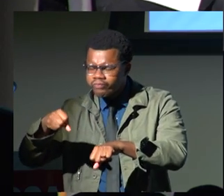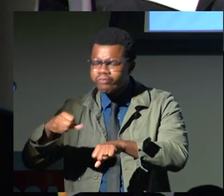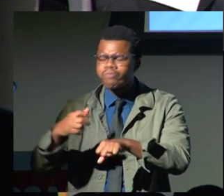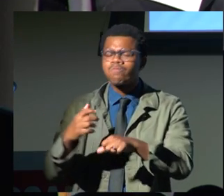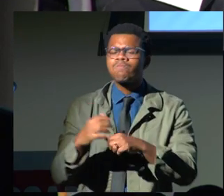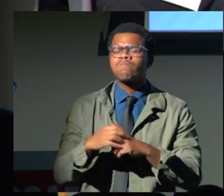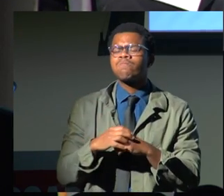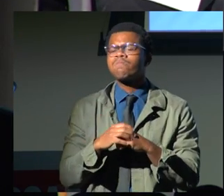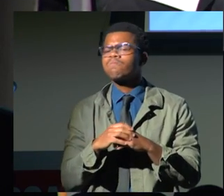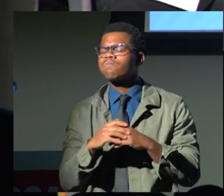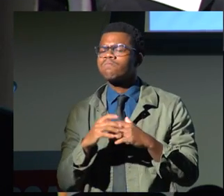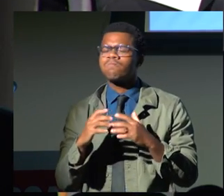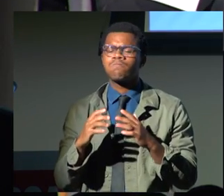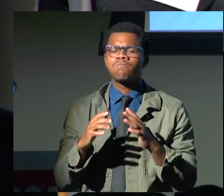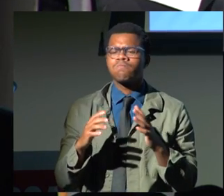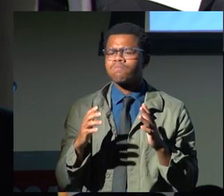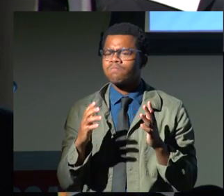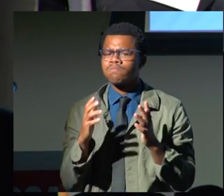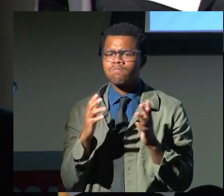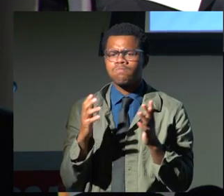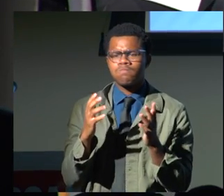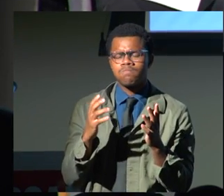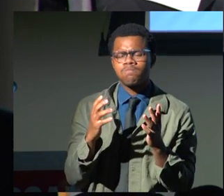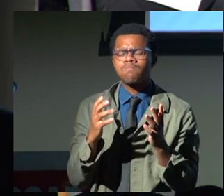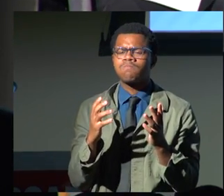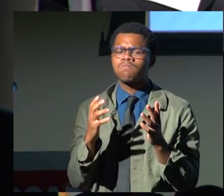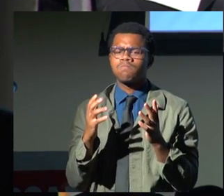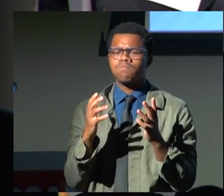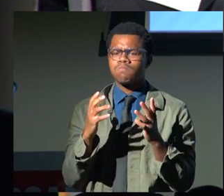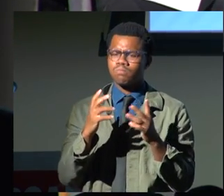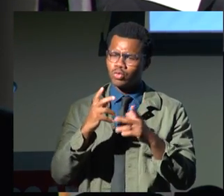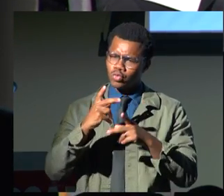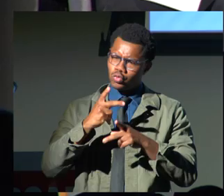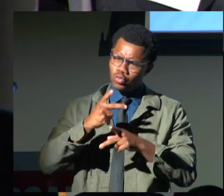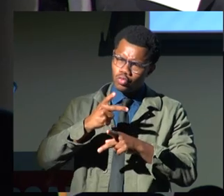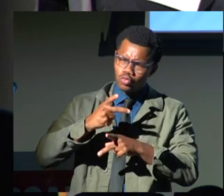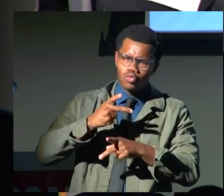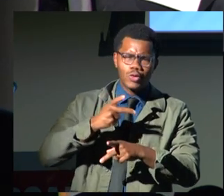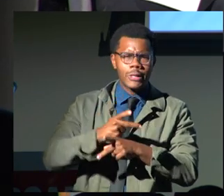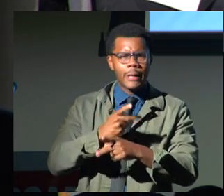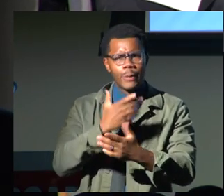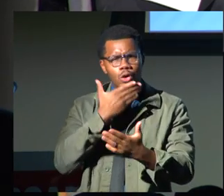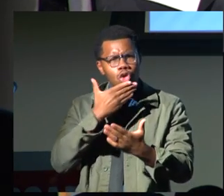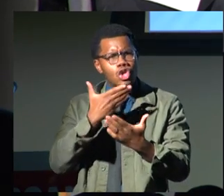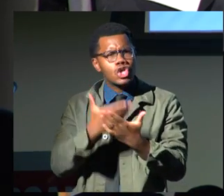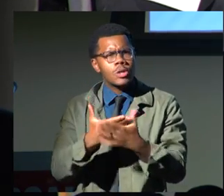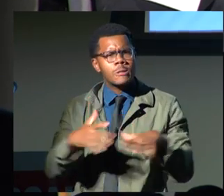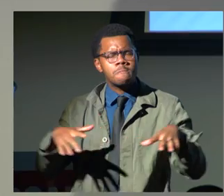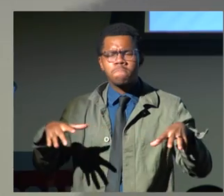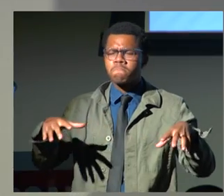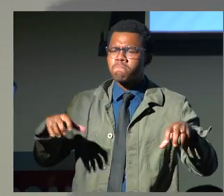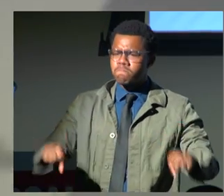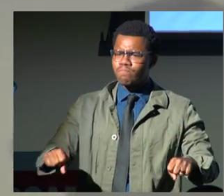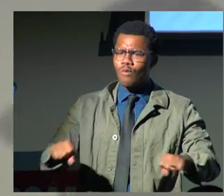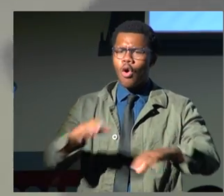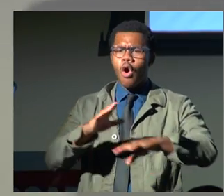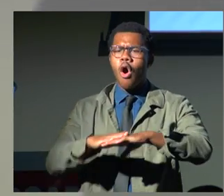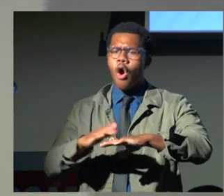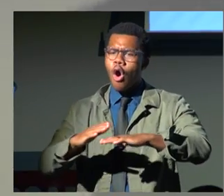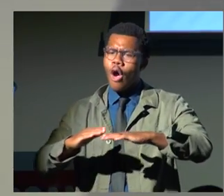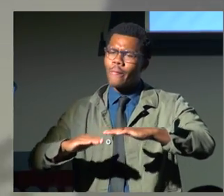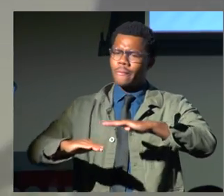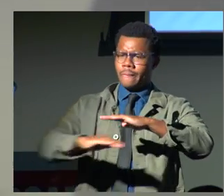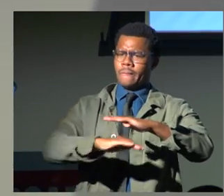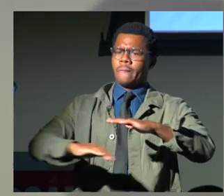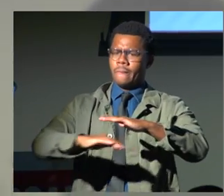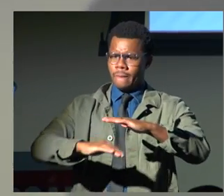a solid grasp over the fundamentals. You know, like skills, right? The skills. Like